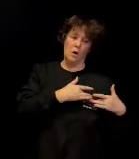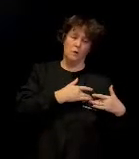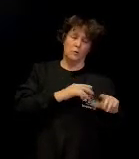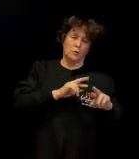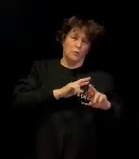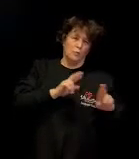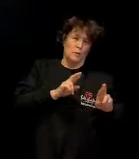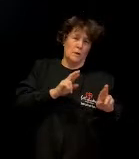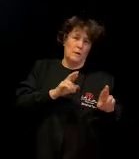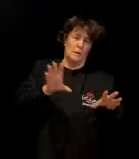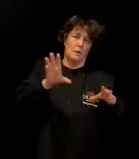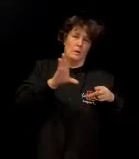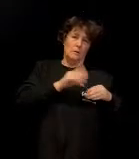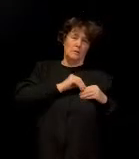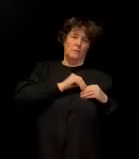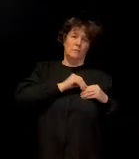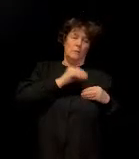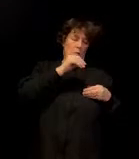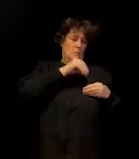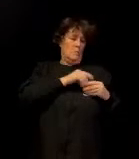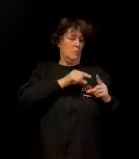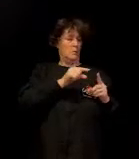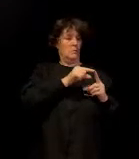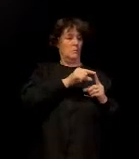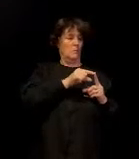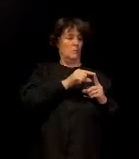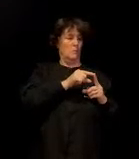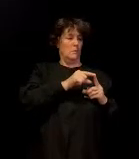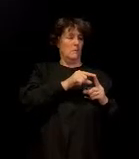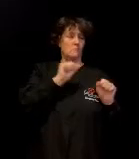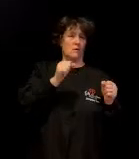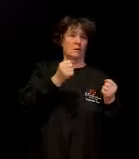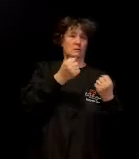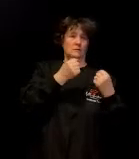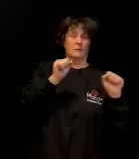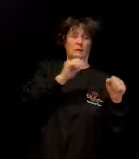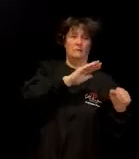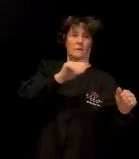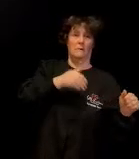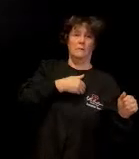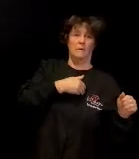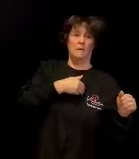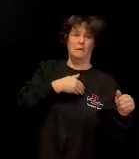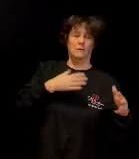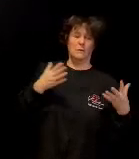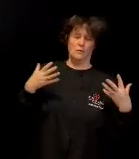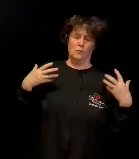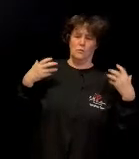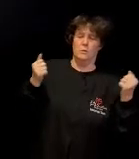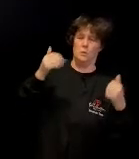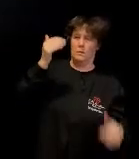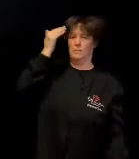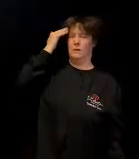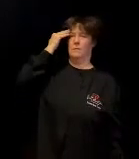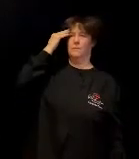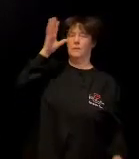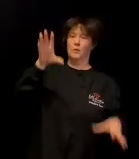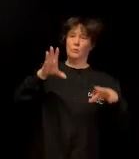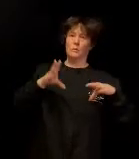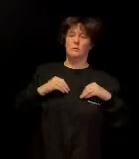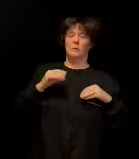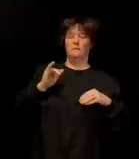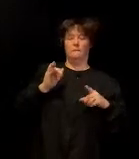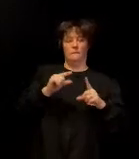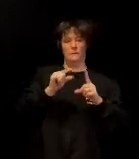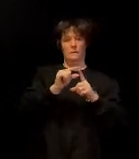open tonight to receive the implanted word, which is able to save our souls, able to renew our minds. And Lord, we receive this